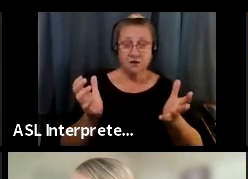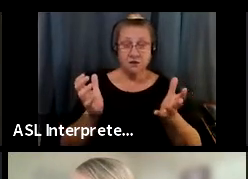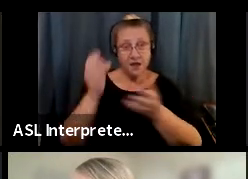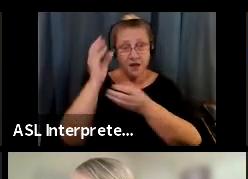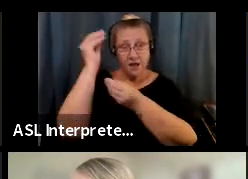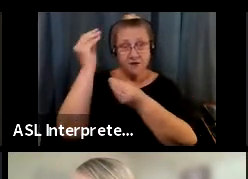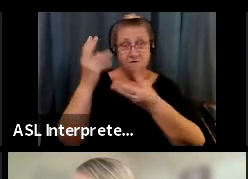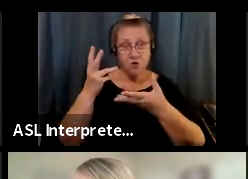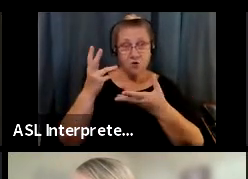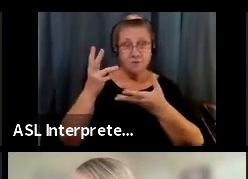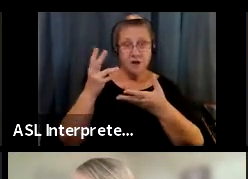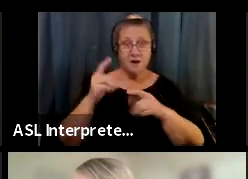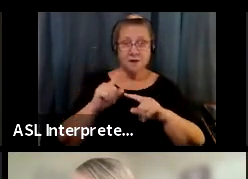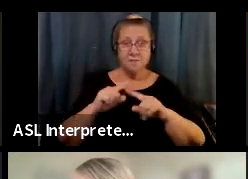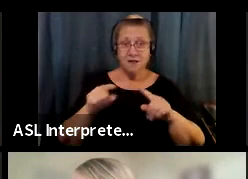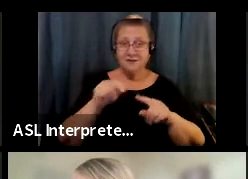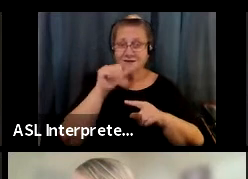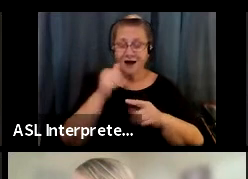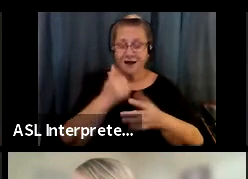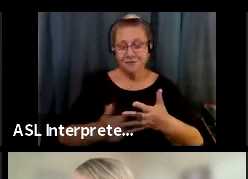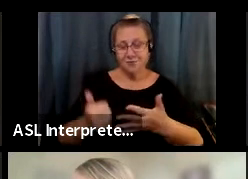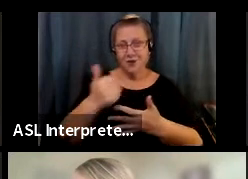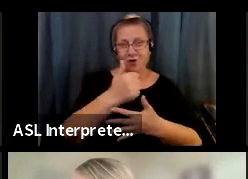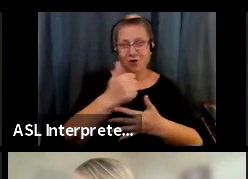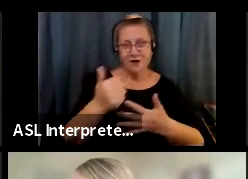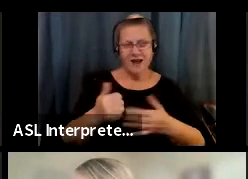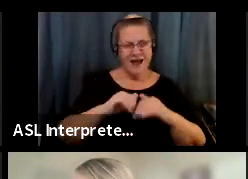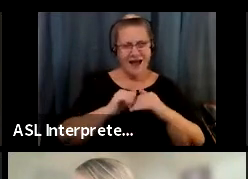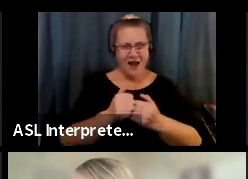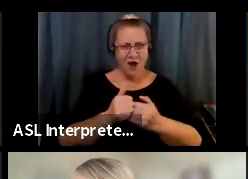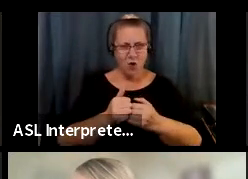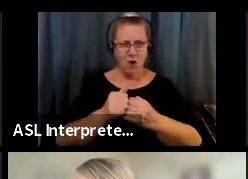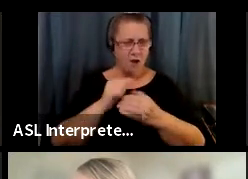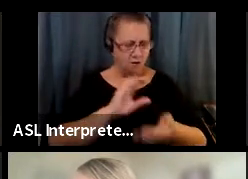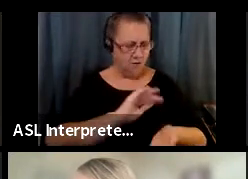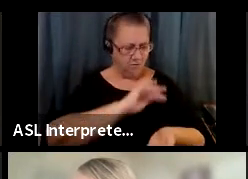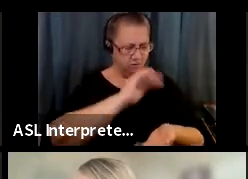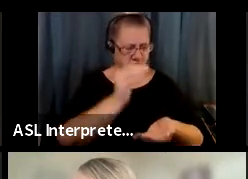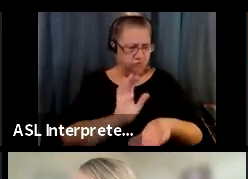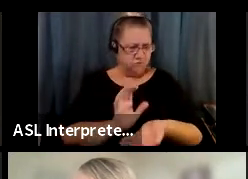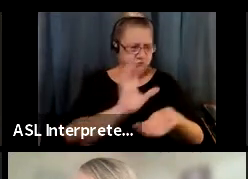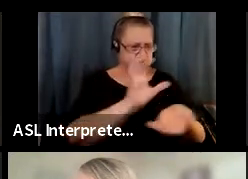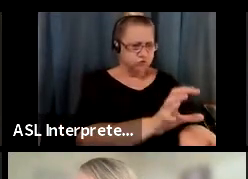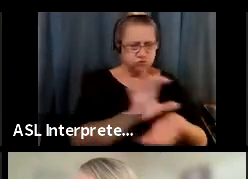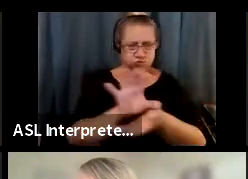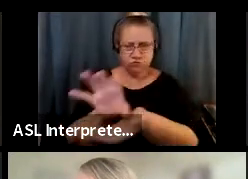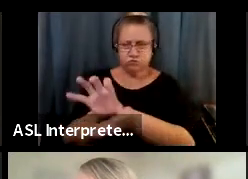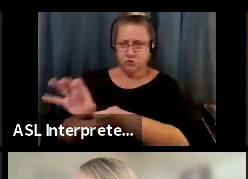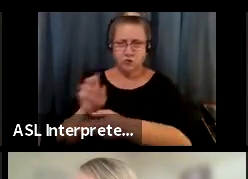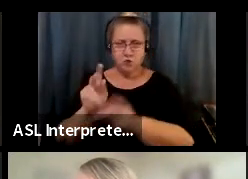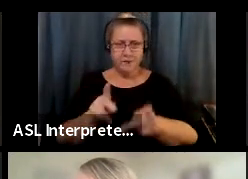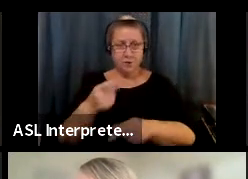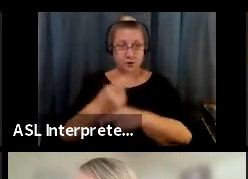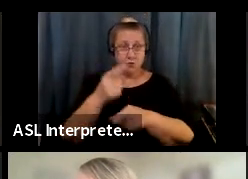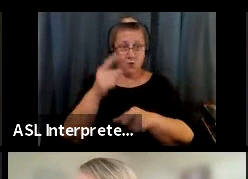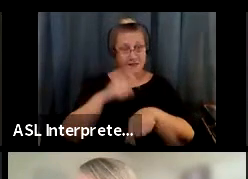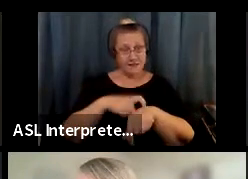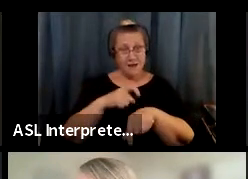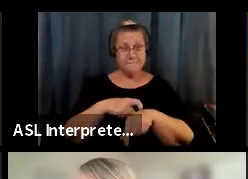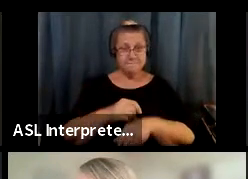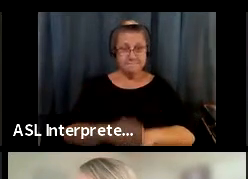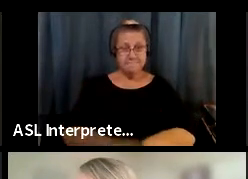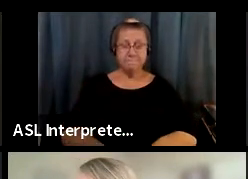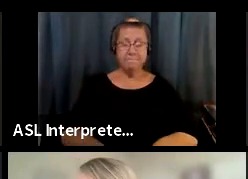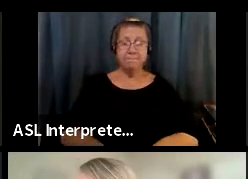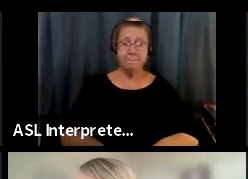priority than figuring out how we're going to get vaccines to the right people at the right time. as quickly as possible. And as much